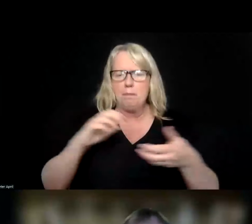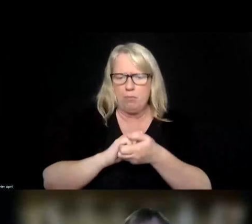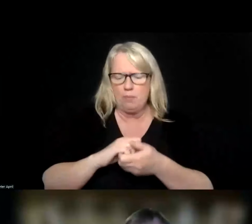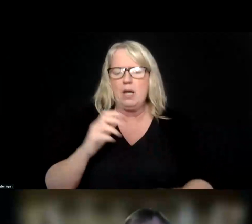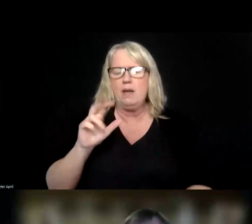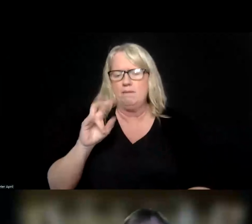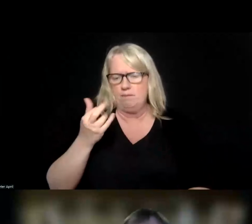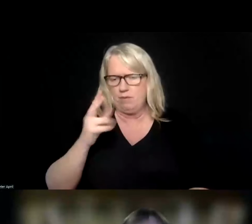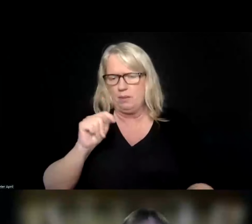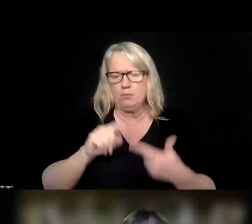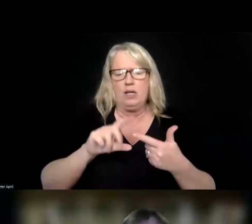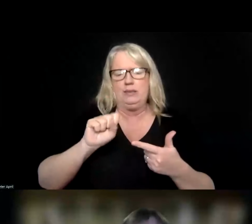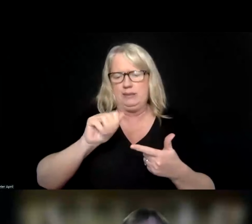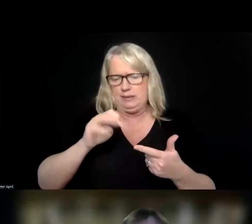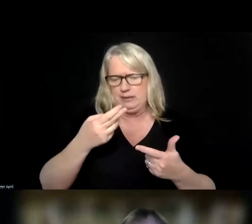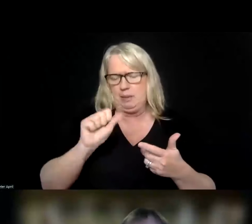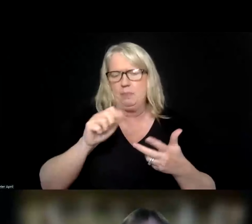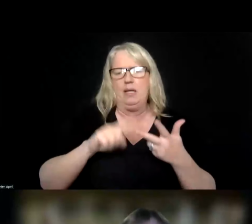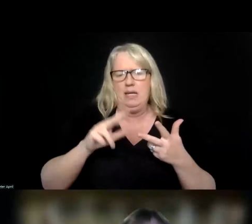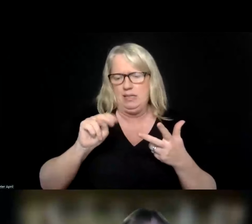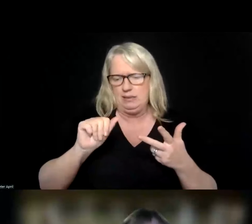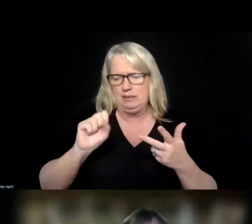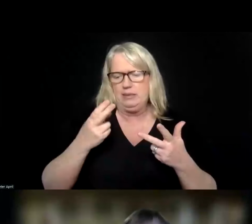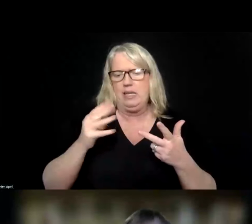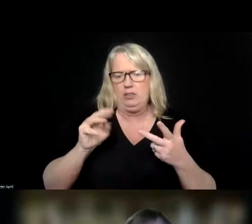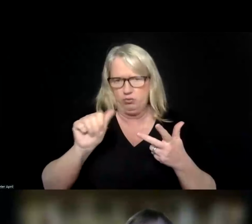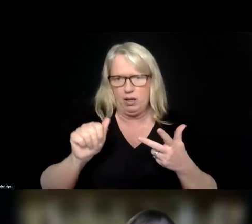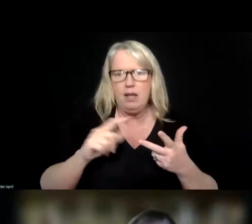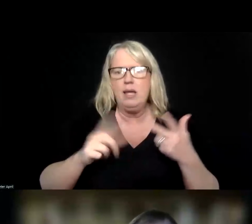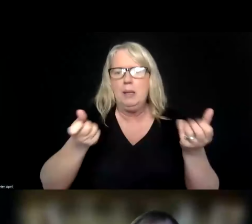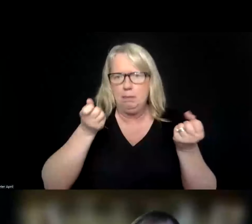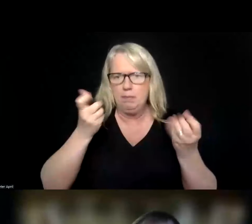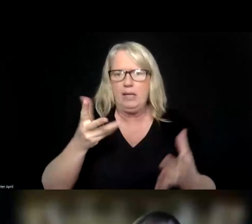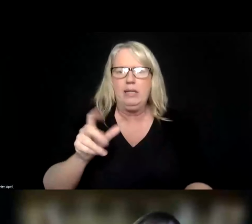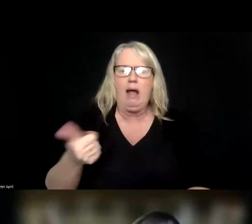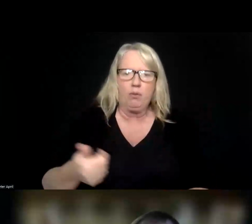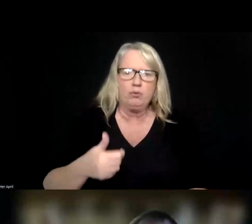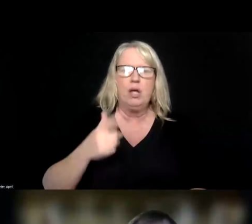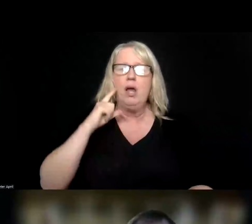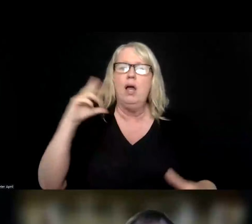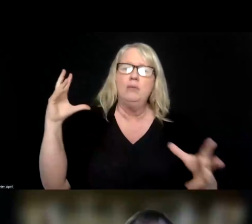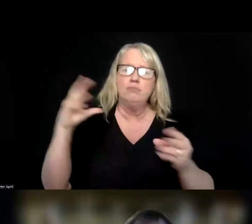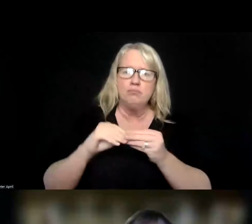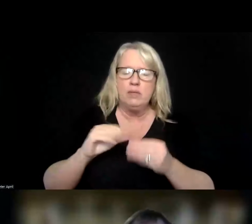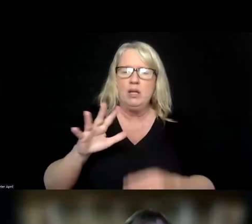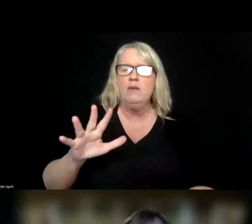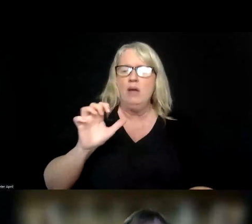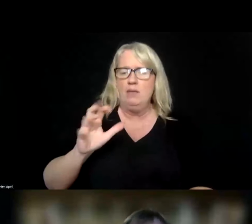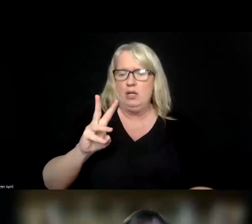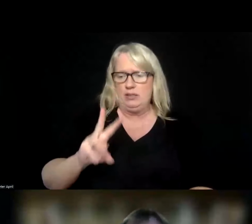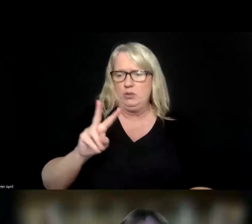Vibrant, SAMHSA, NASHBID, and many others. And a total of